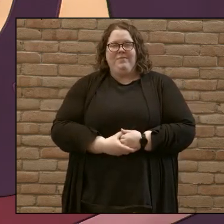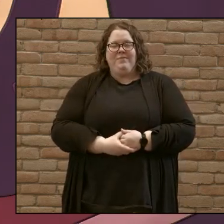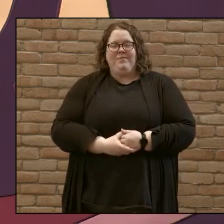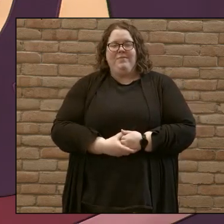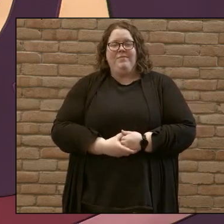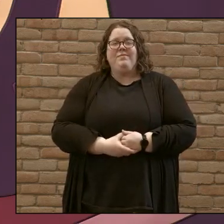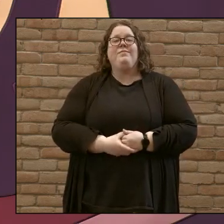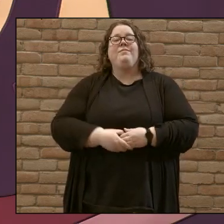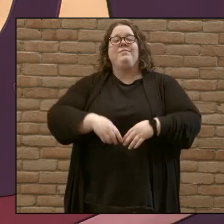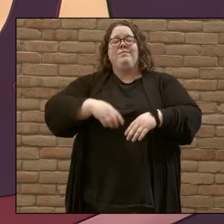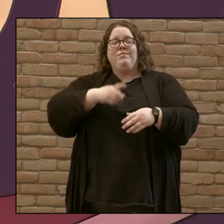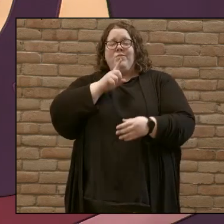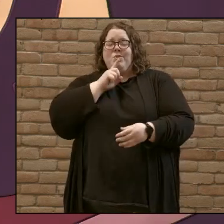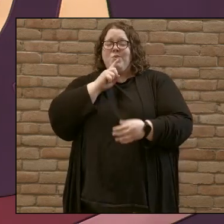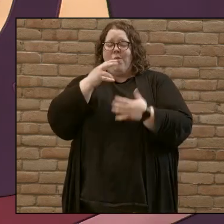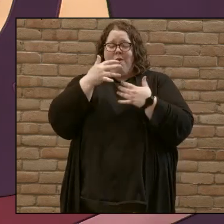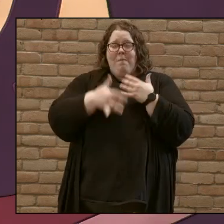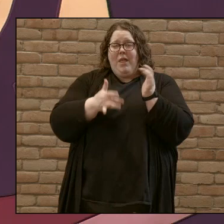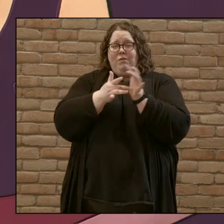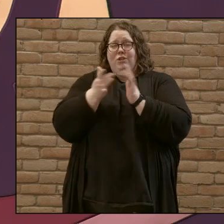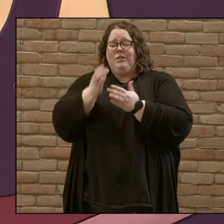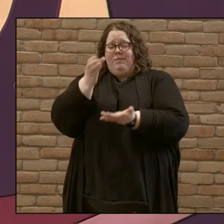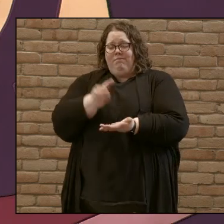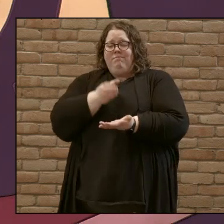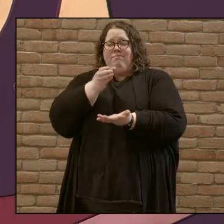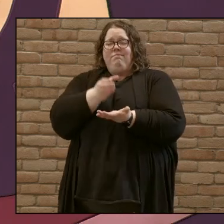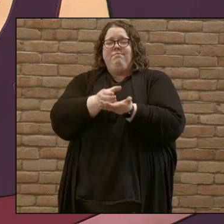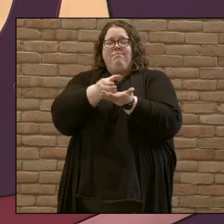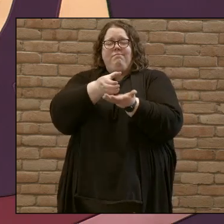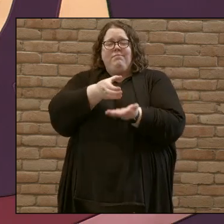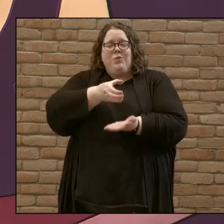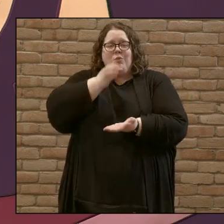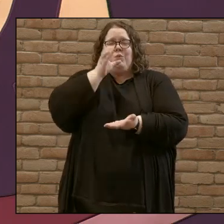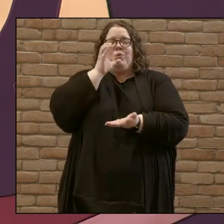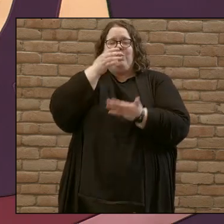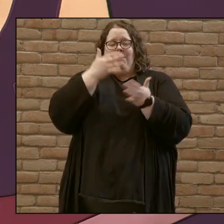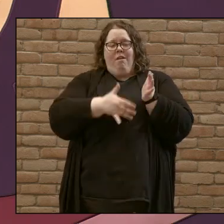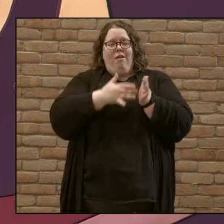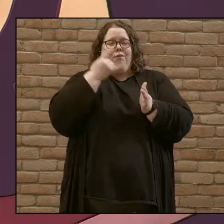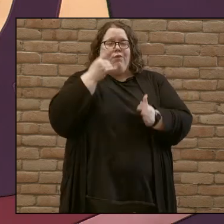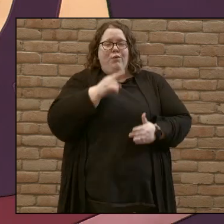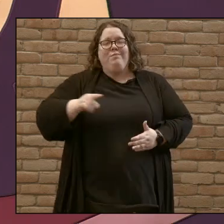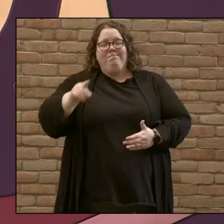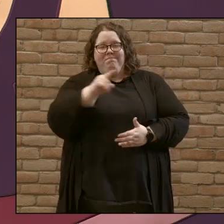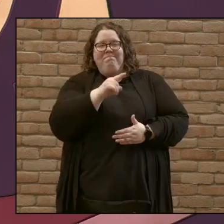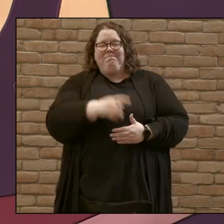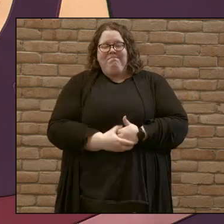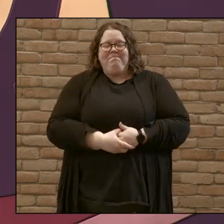And take and drink the true blood of Jesus shed for you.